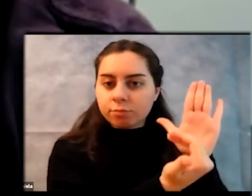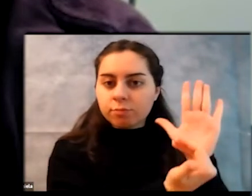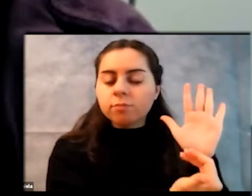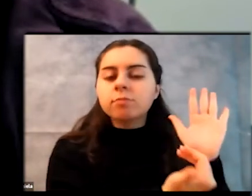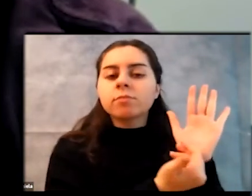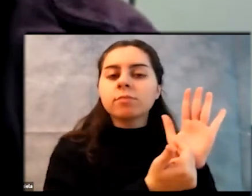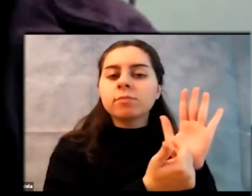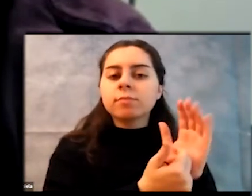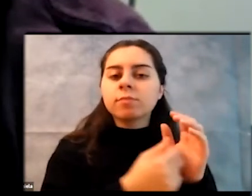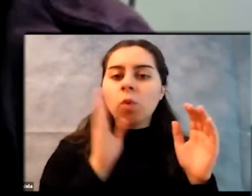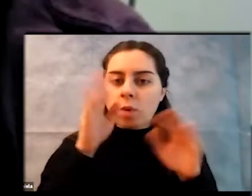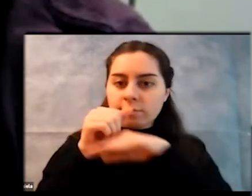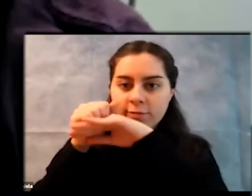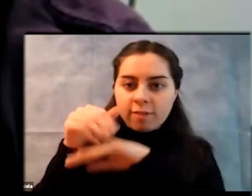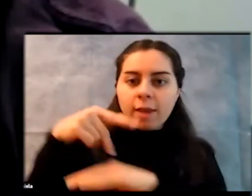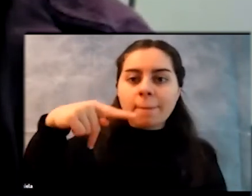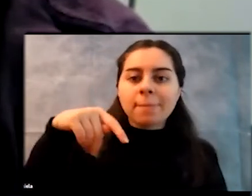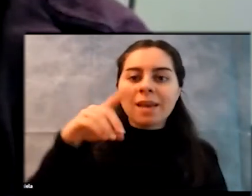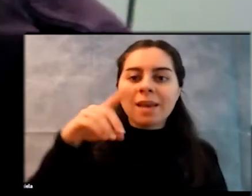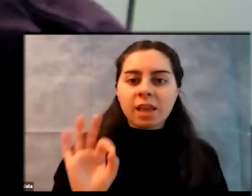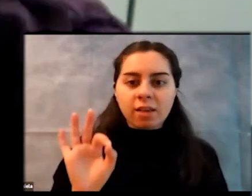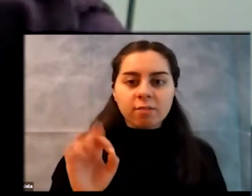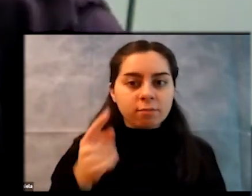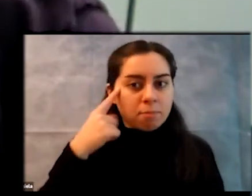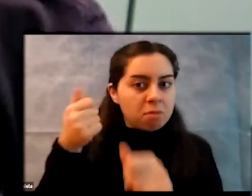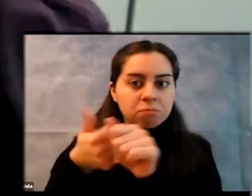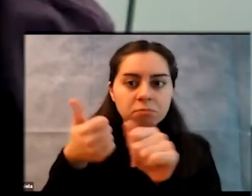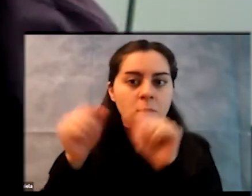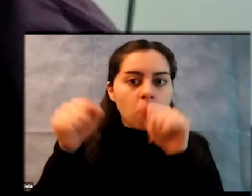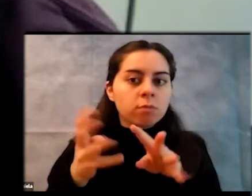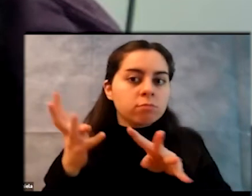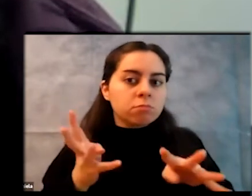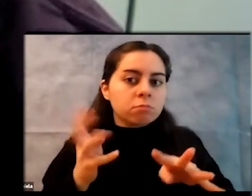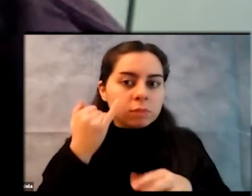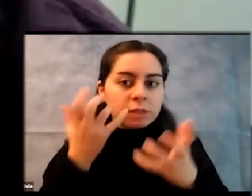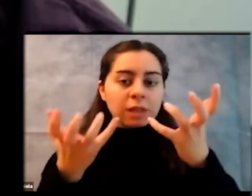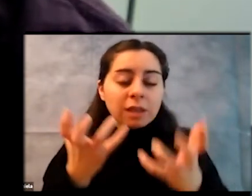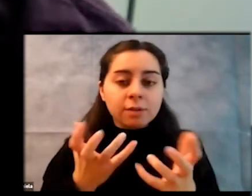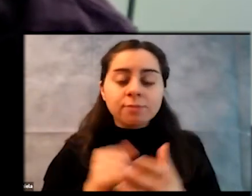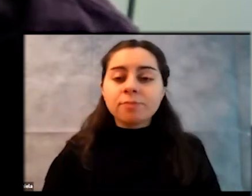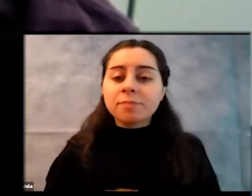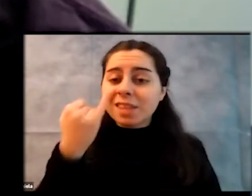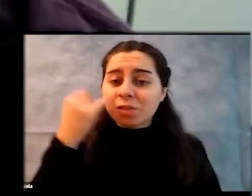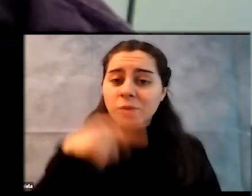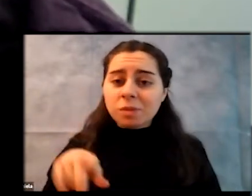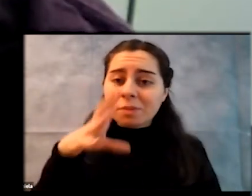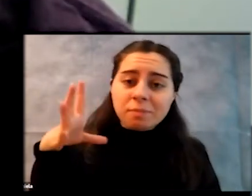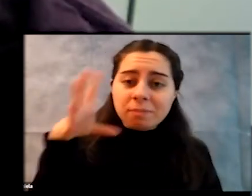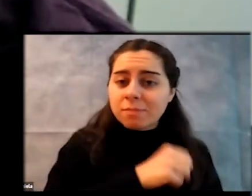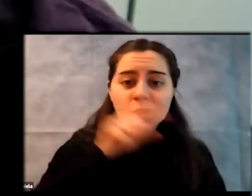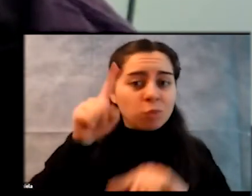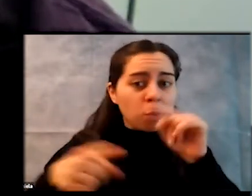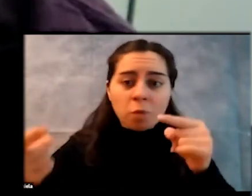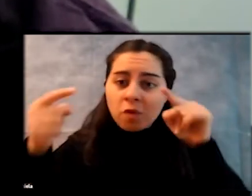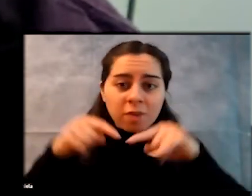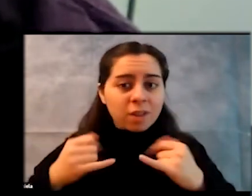a PDF so people can download the PDF later. In case you weren't able to make it to this event, you'll at least have access